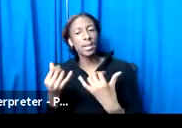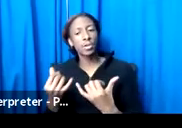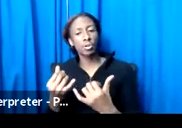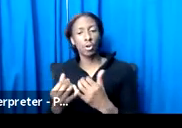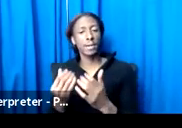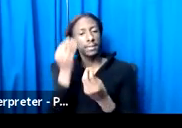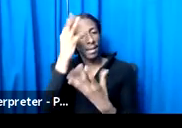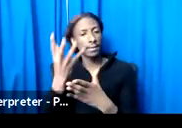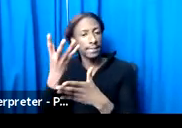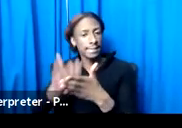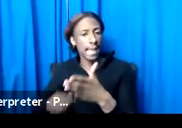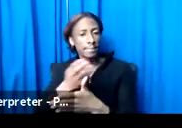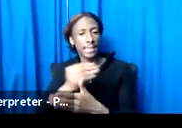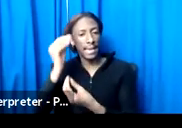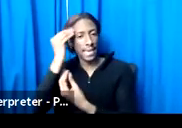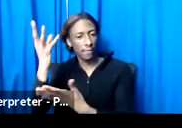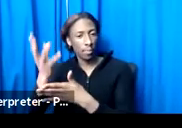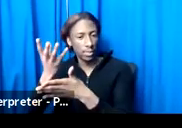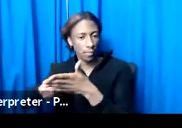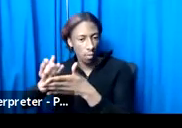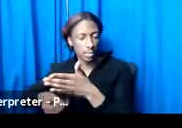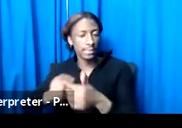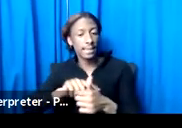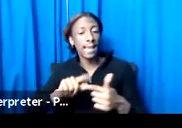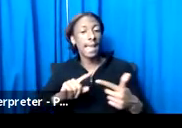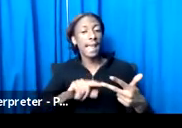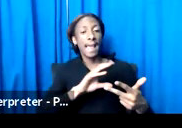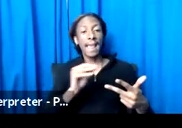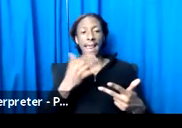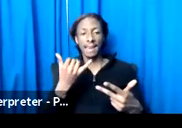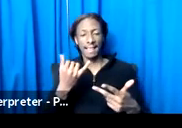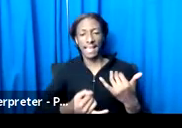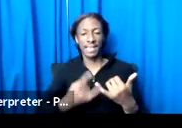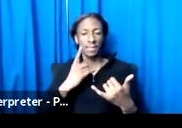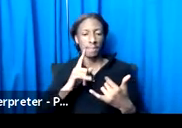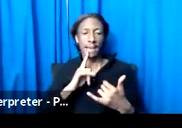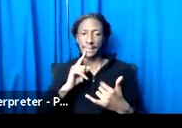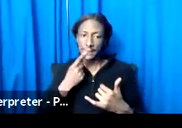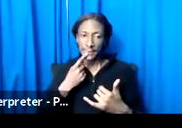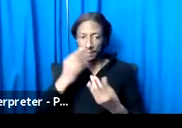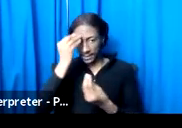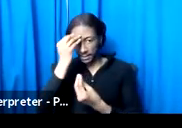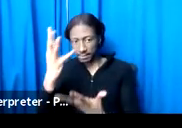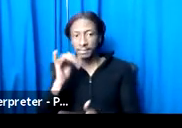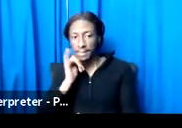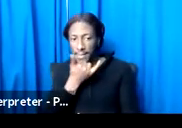and information voids, and finally, by pervasive misinformation and